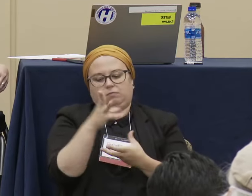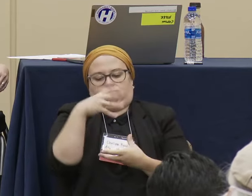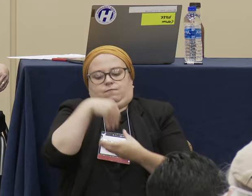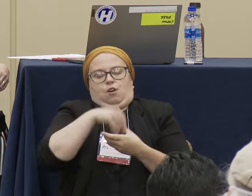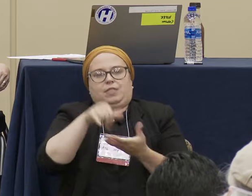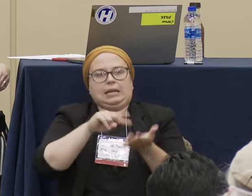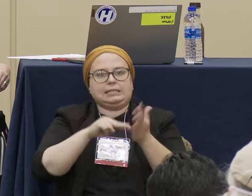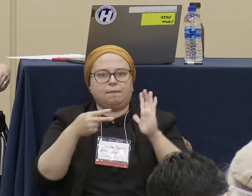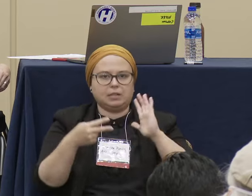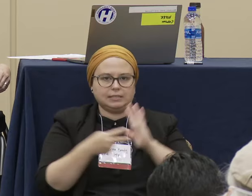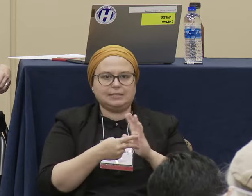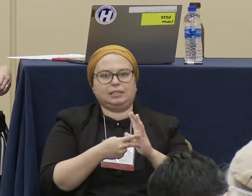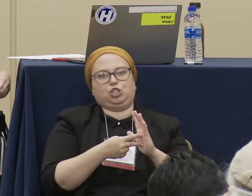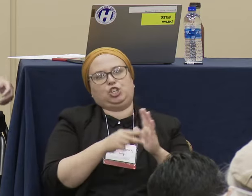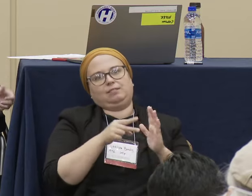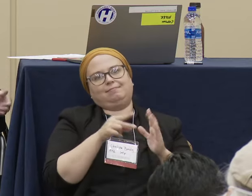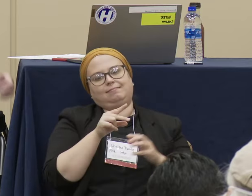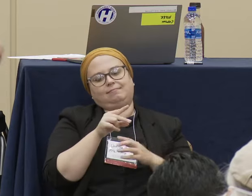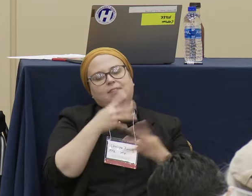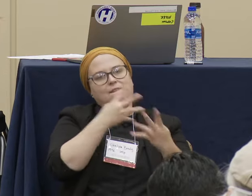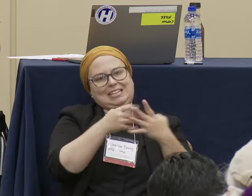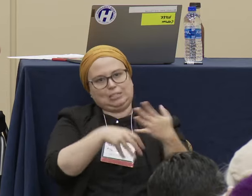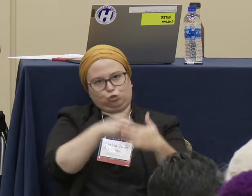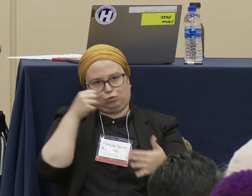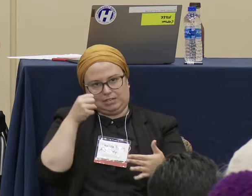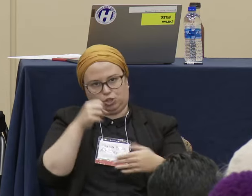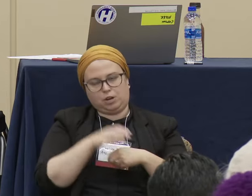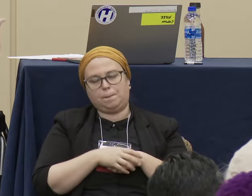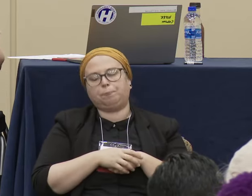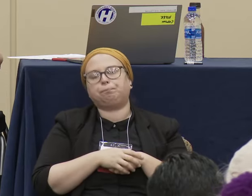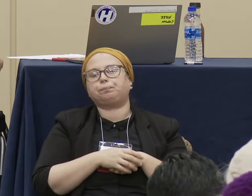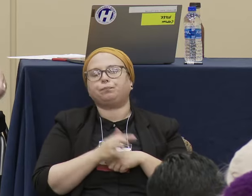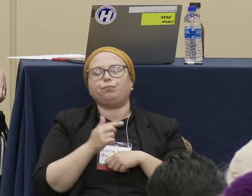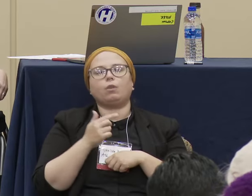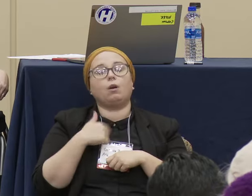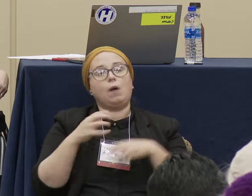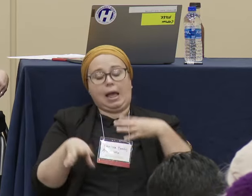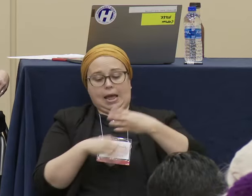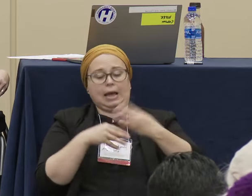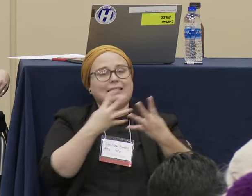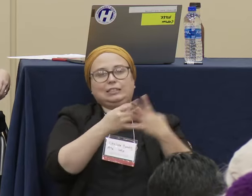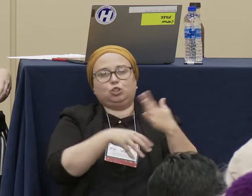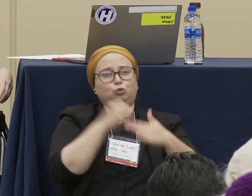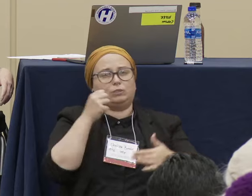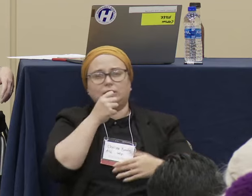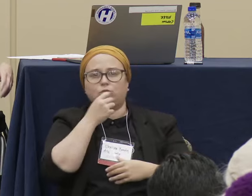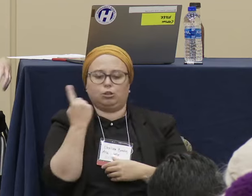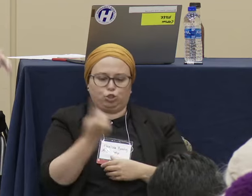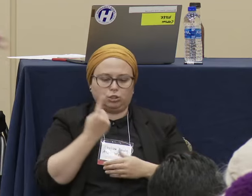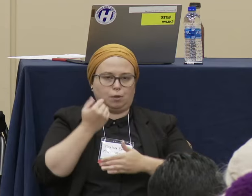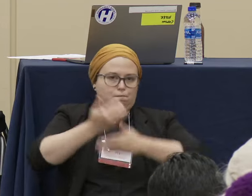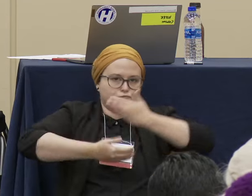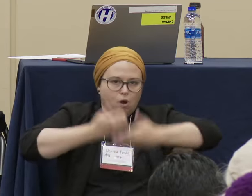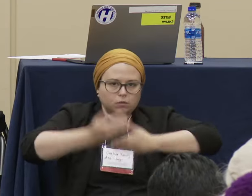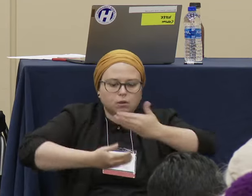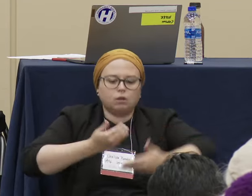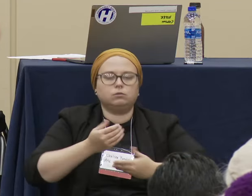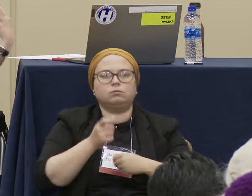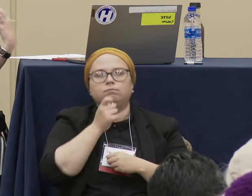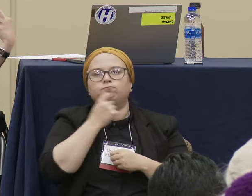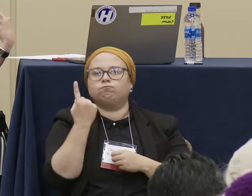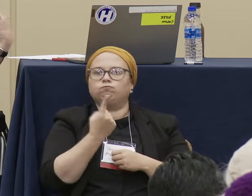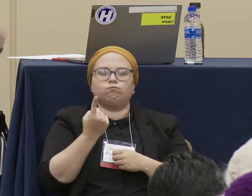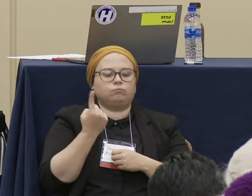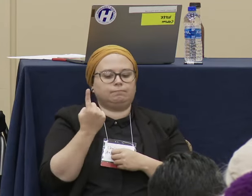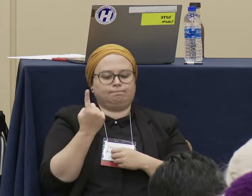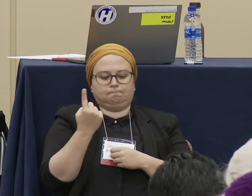of deinstitutionalization. But what I add to that is that deinstitutionalization is not just a process, not just something that